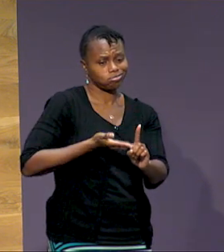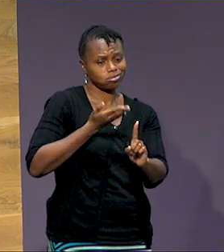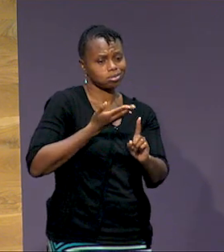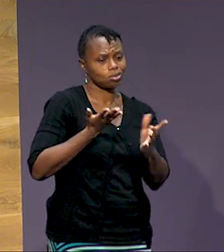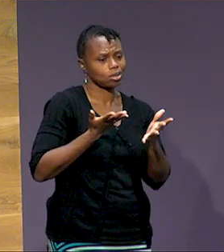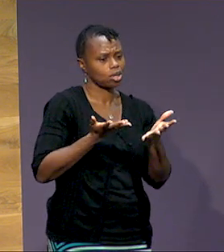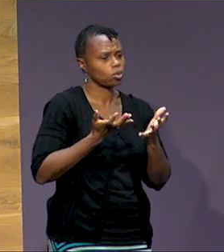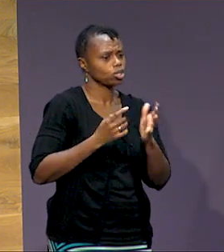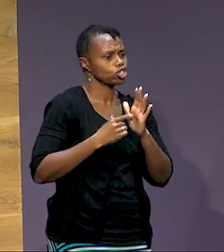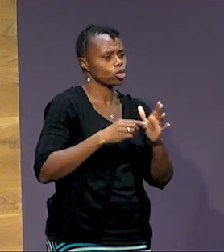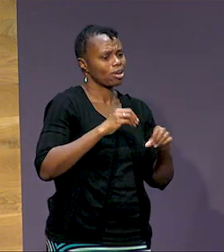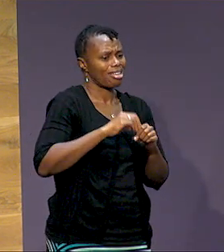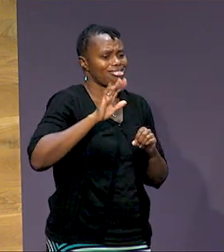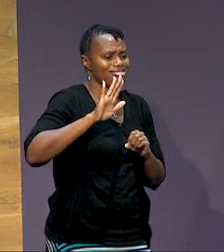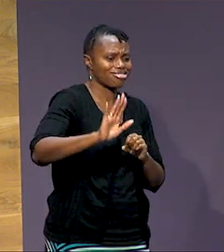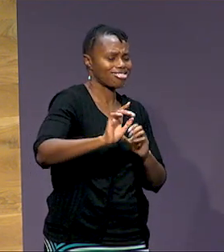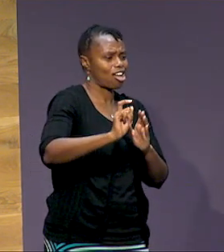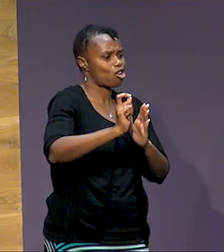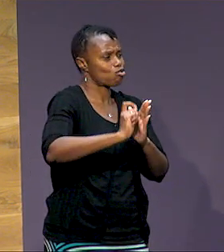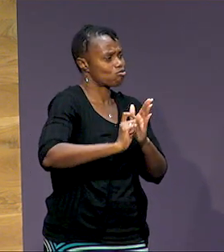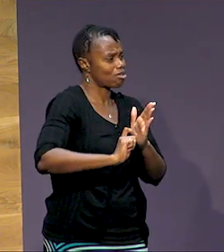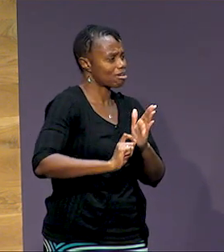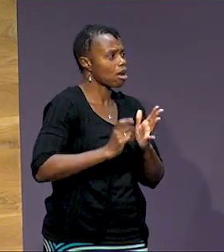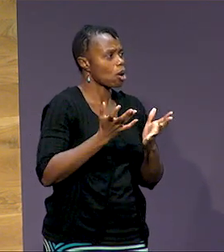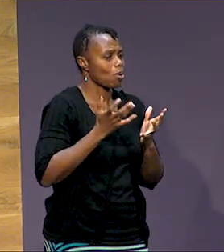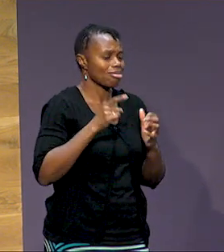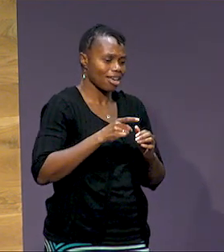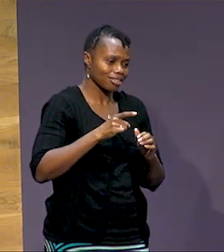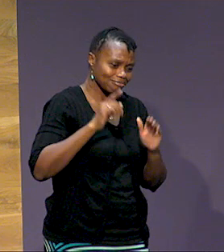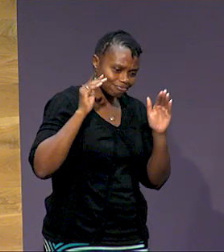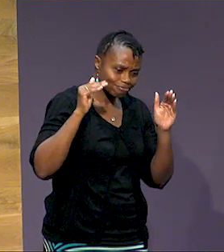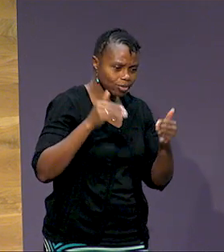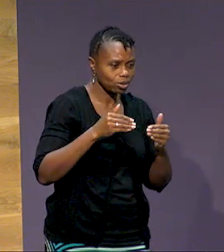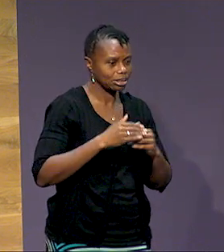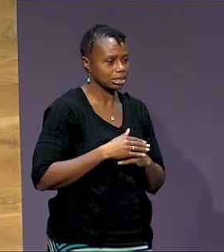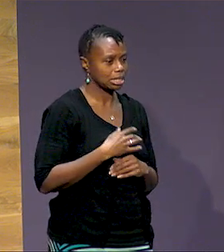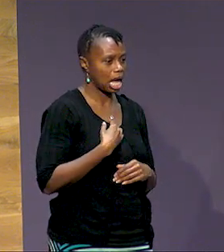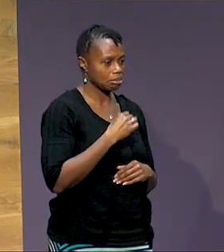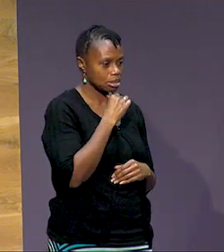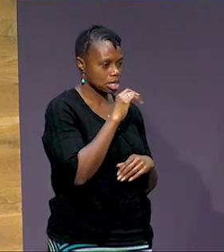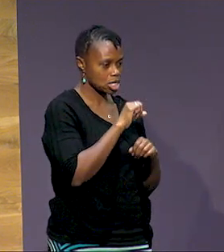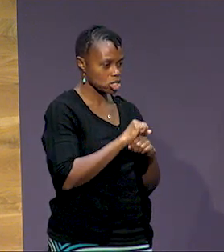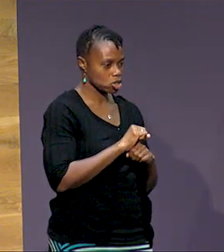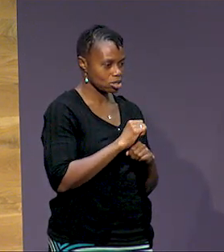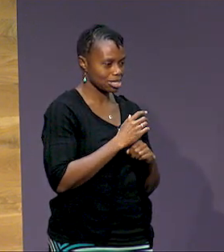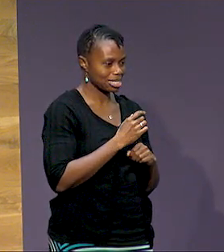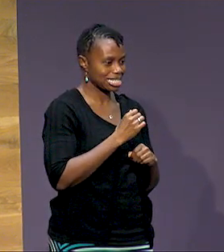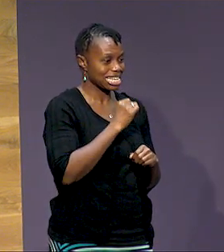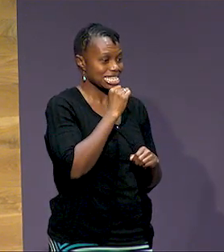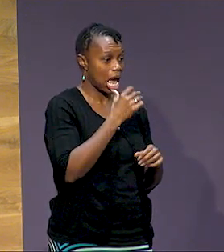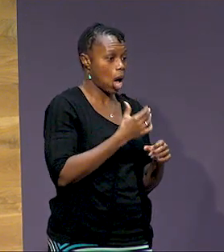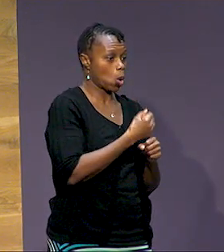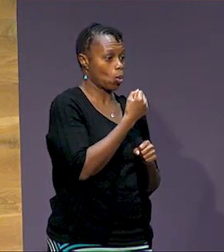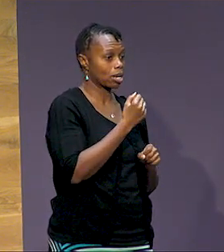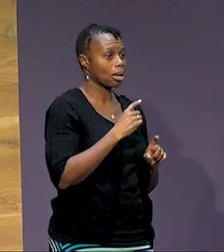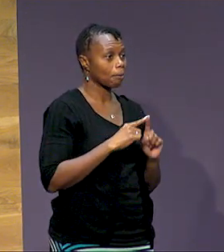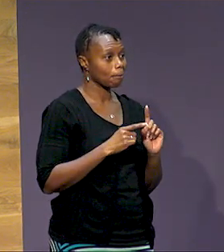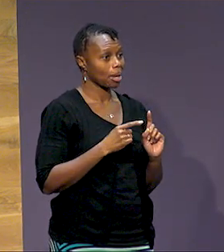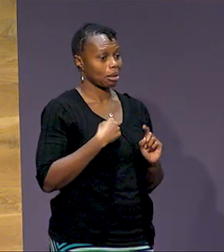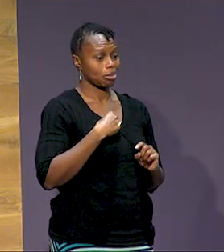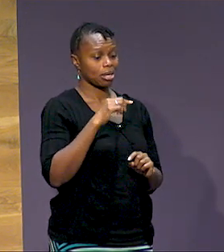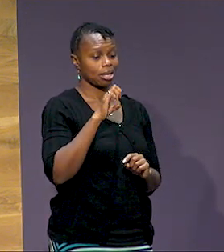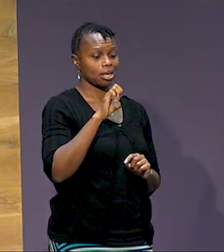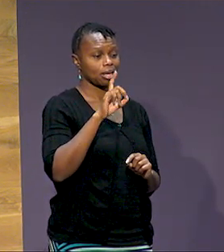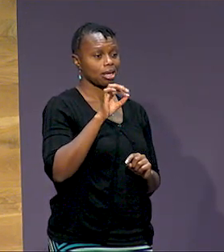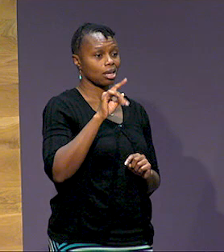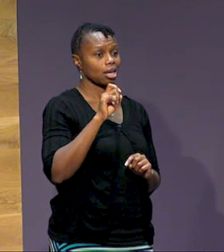project, let that win. I'm not used to not winning. And I think as an editor, you kind of have to let go in a lot